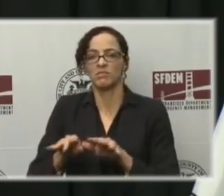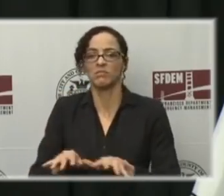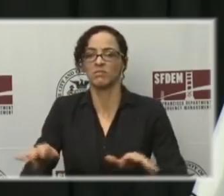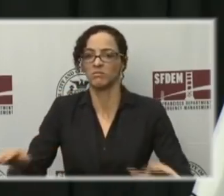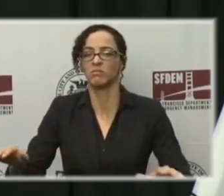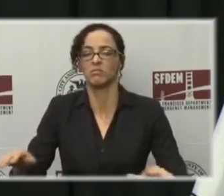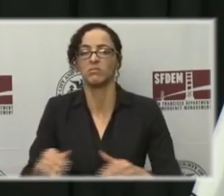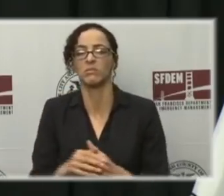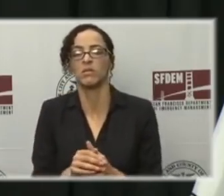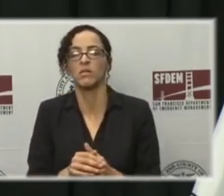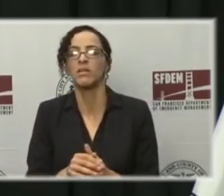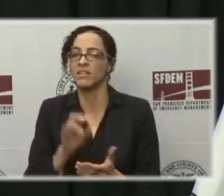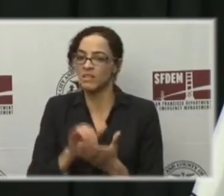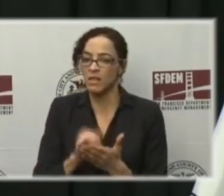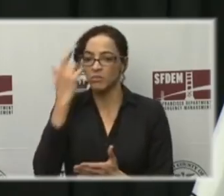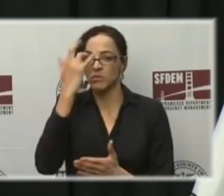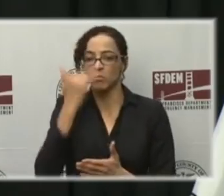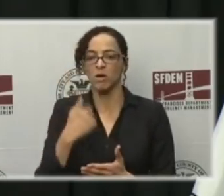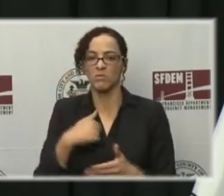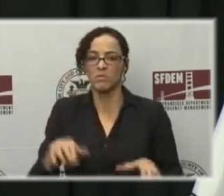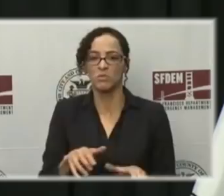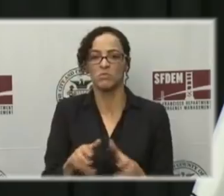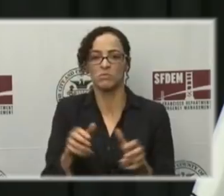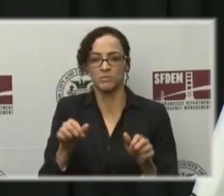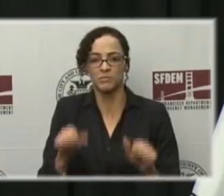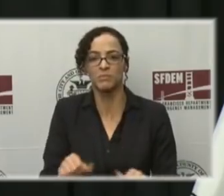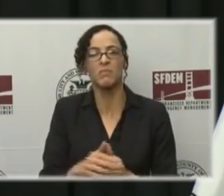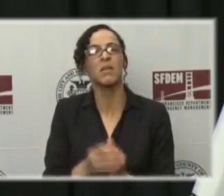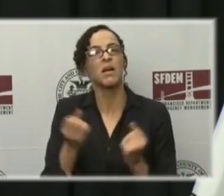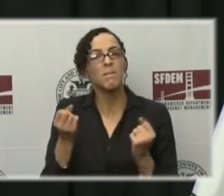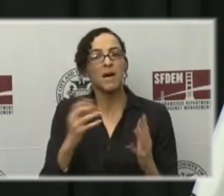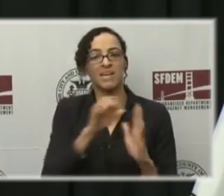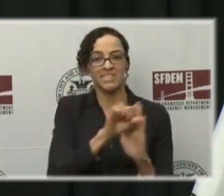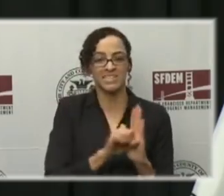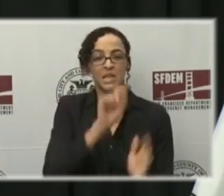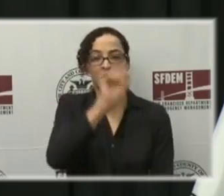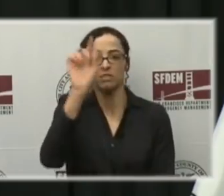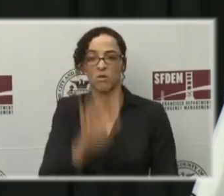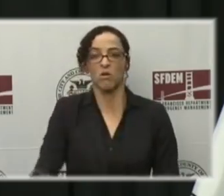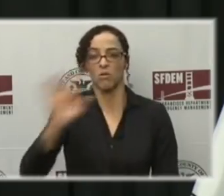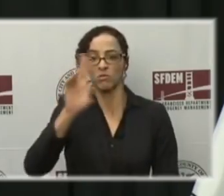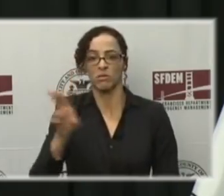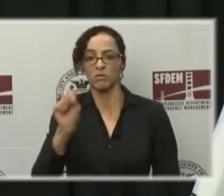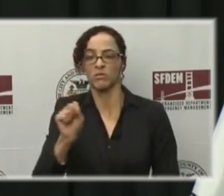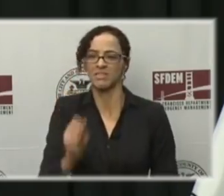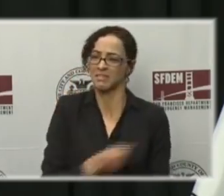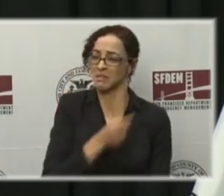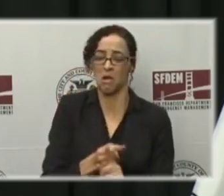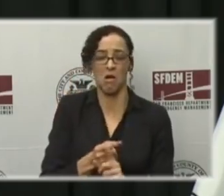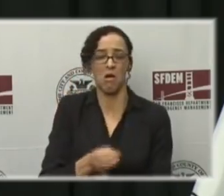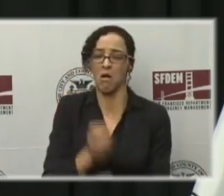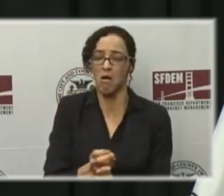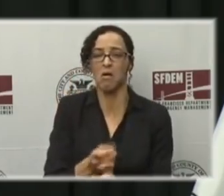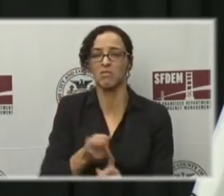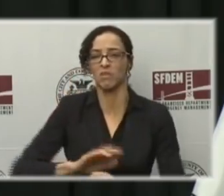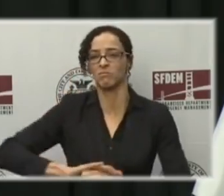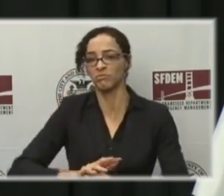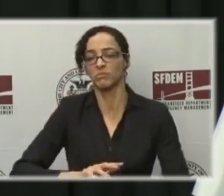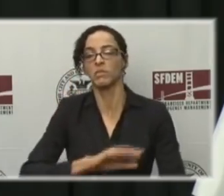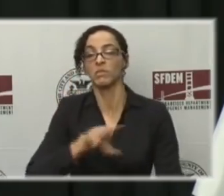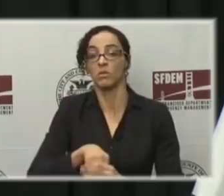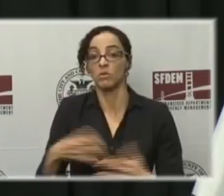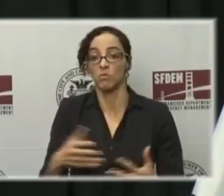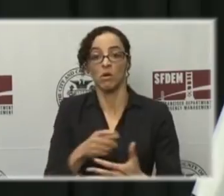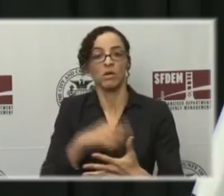many long-term care facilities have been hit hard by the coronavirus, including in California, Washington,